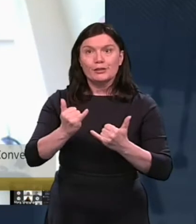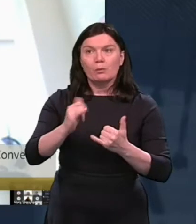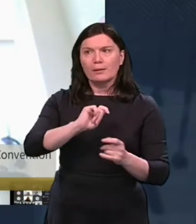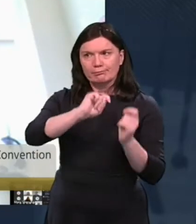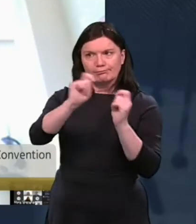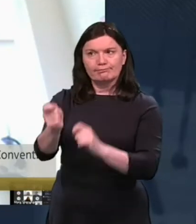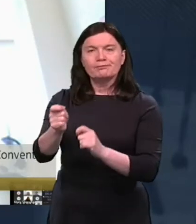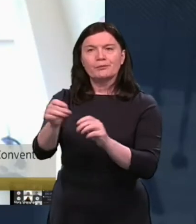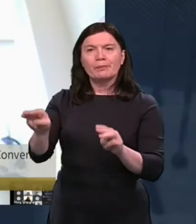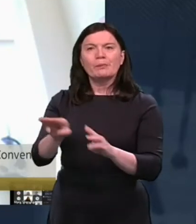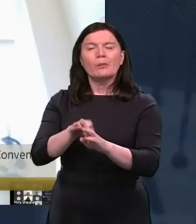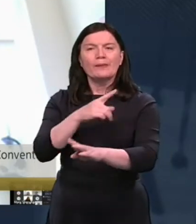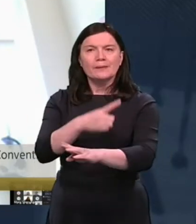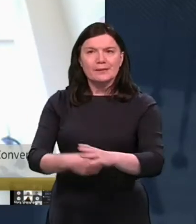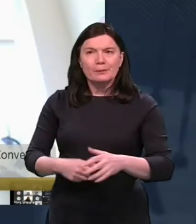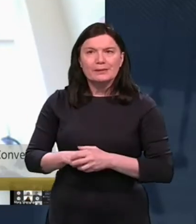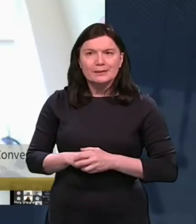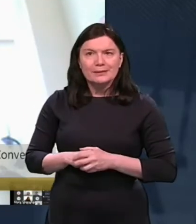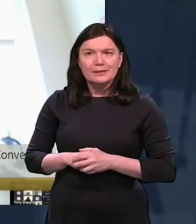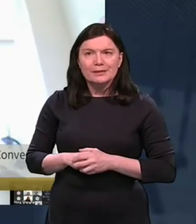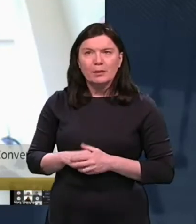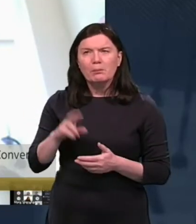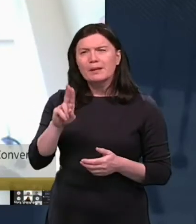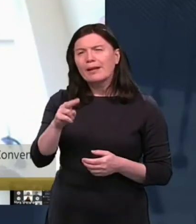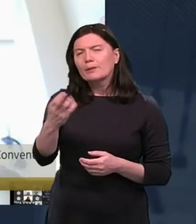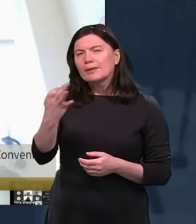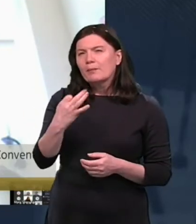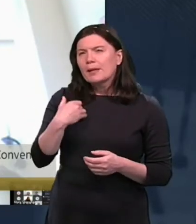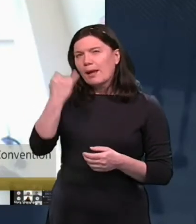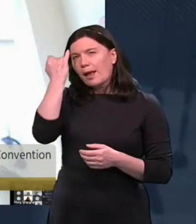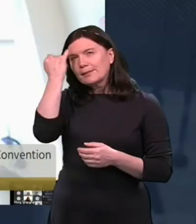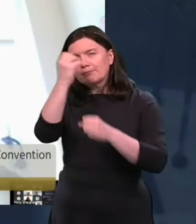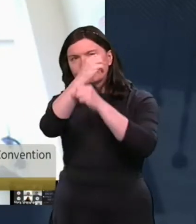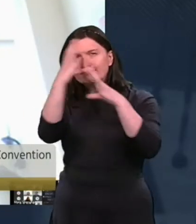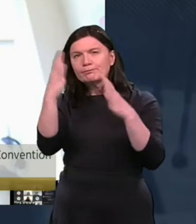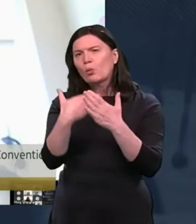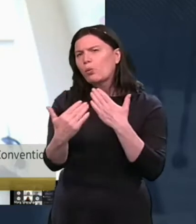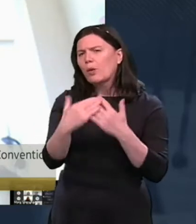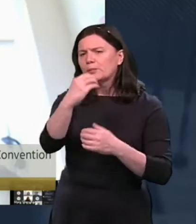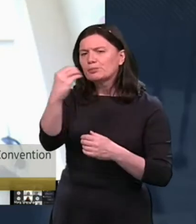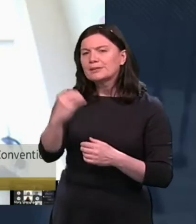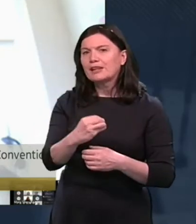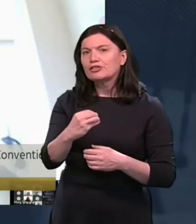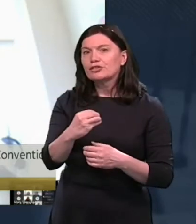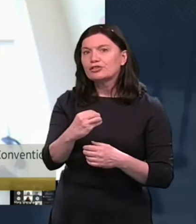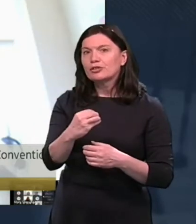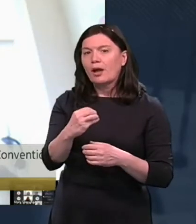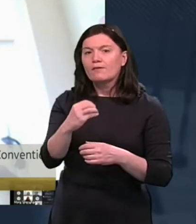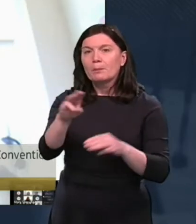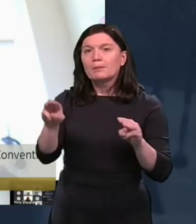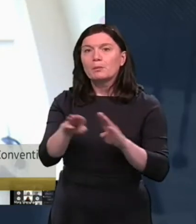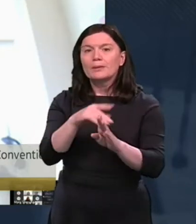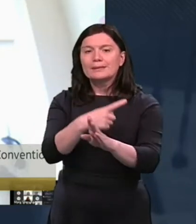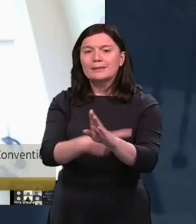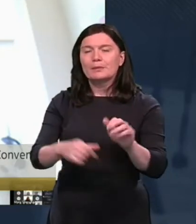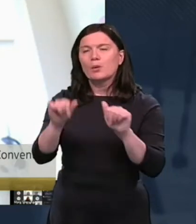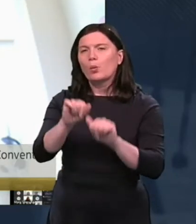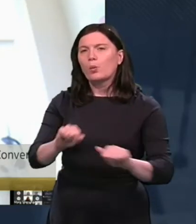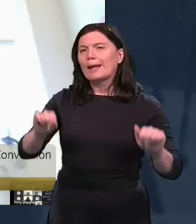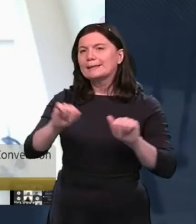persons with disabilities. But can you maybe give me an idea of what percentage are currently on the housing list